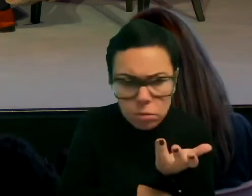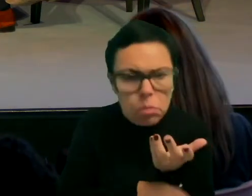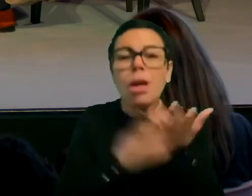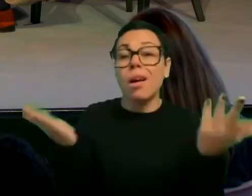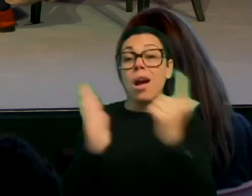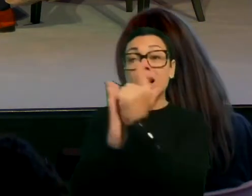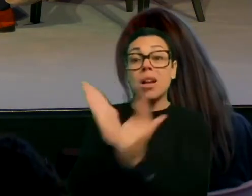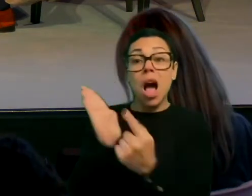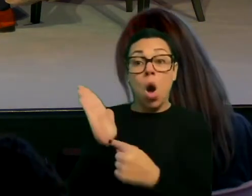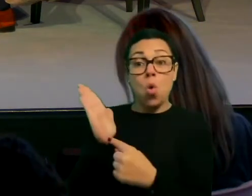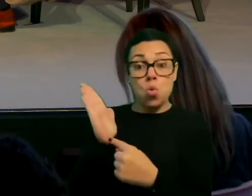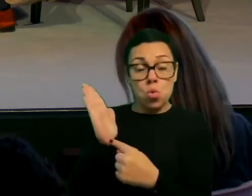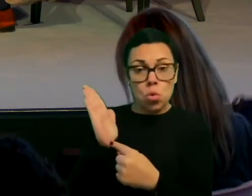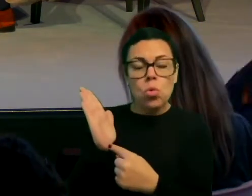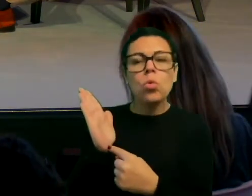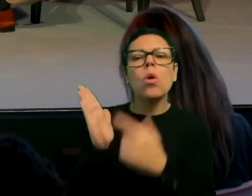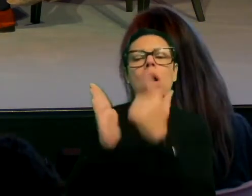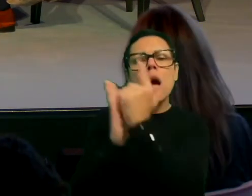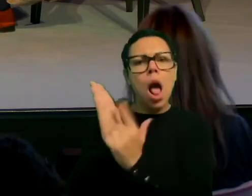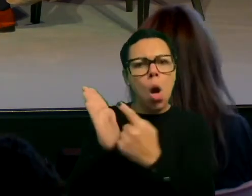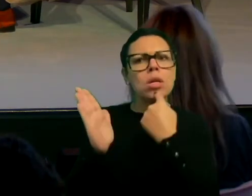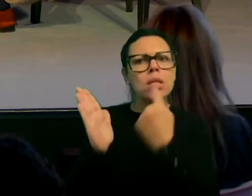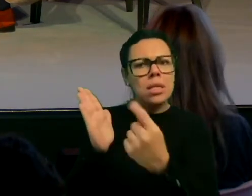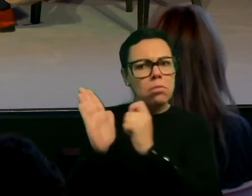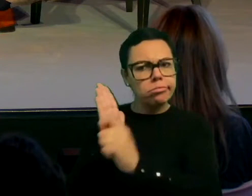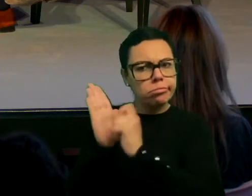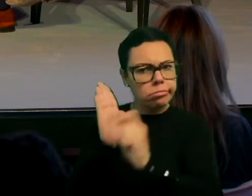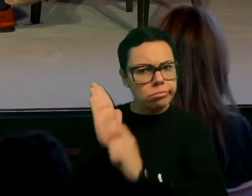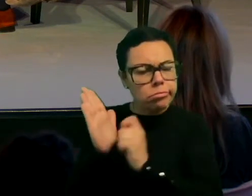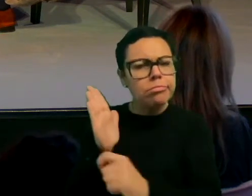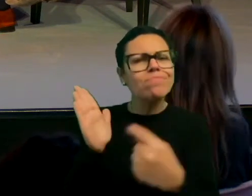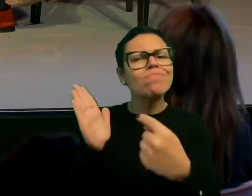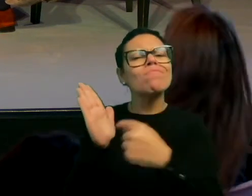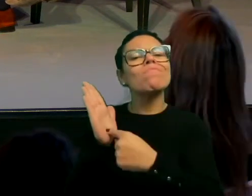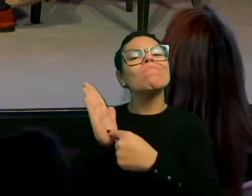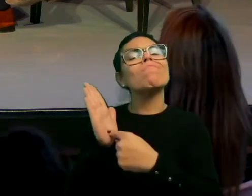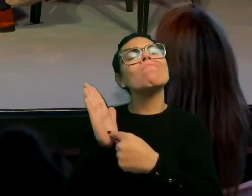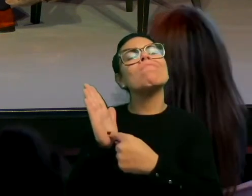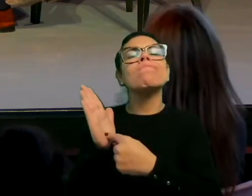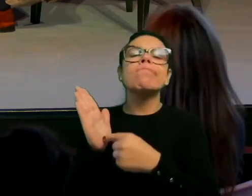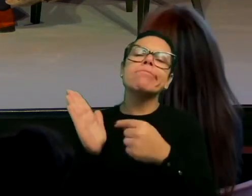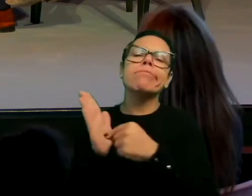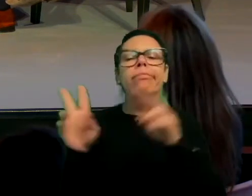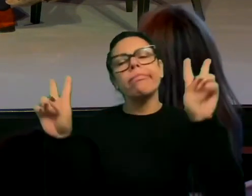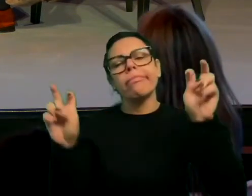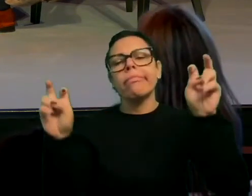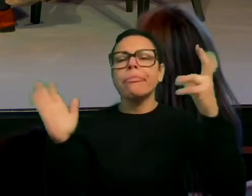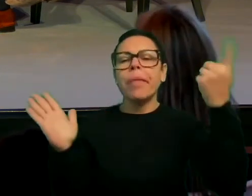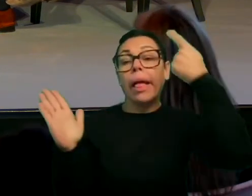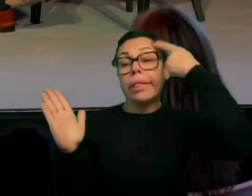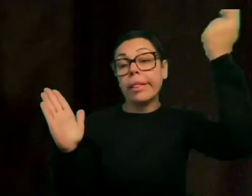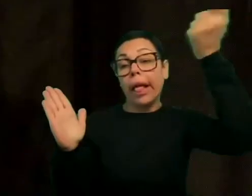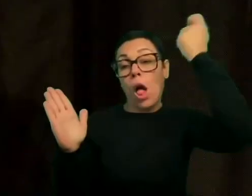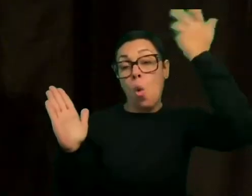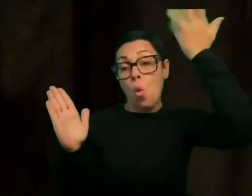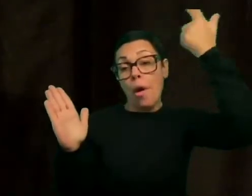achieve this, it becomes just red tape and people try to circumvent it? Well, exactly, that's the problem. If it's just up to cities to do it, some cities can